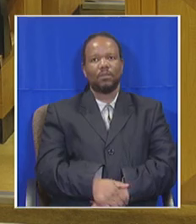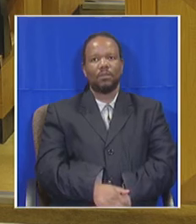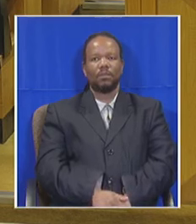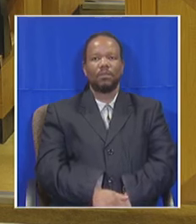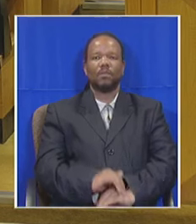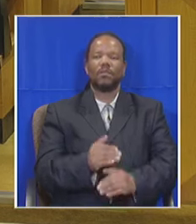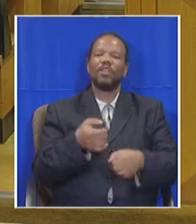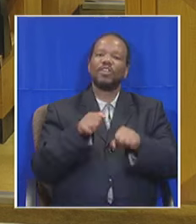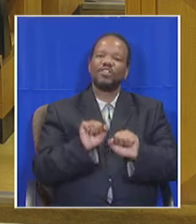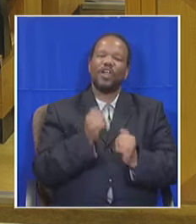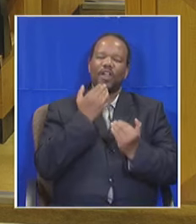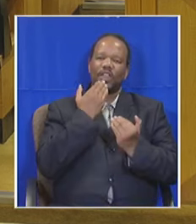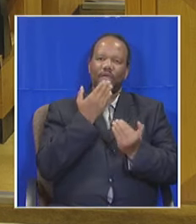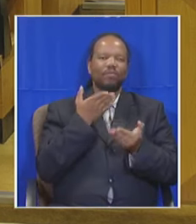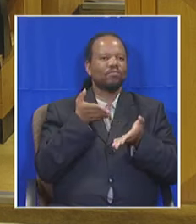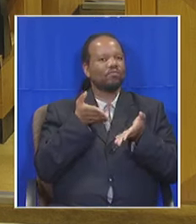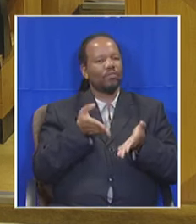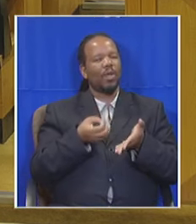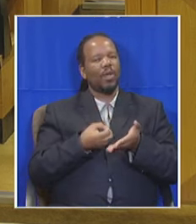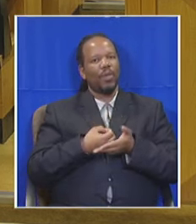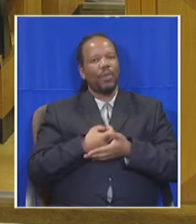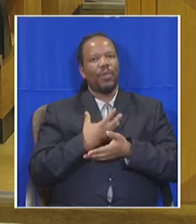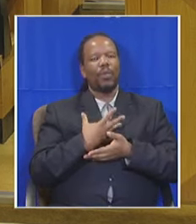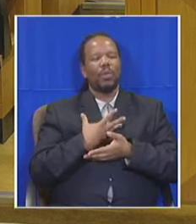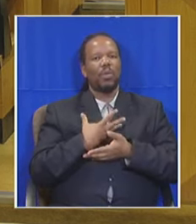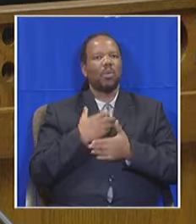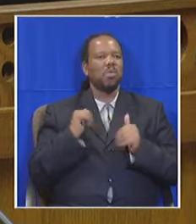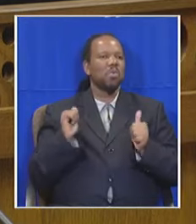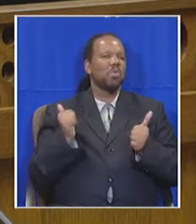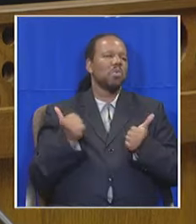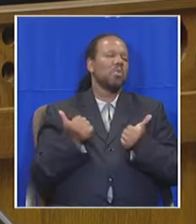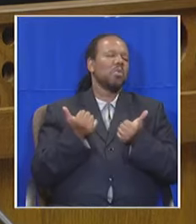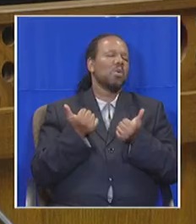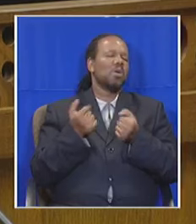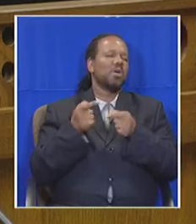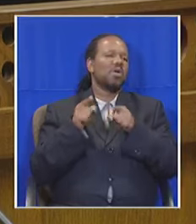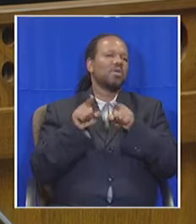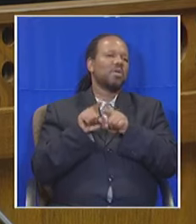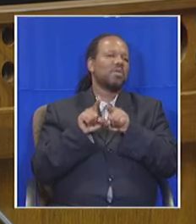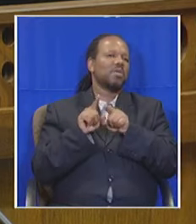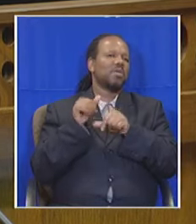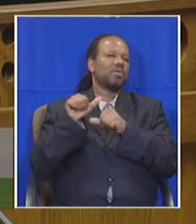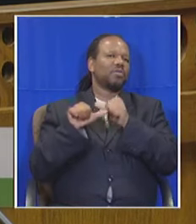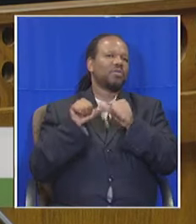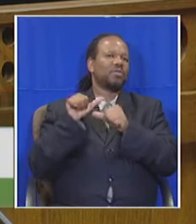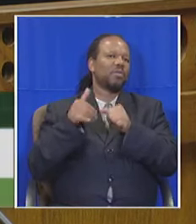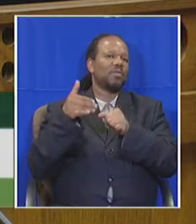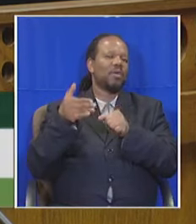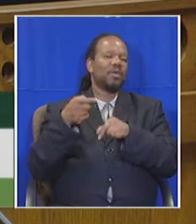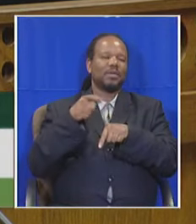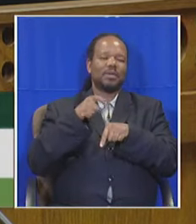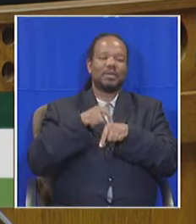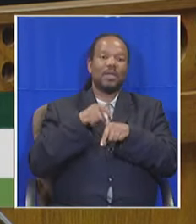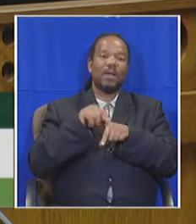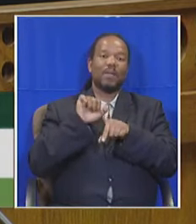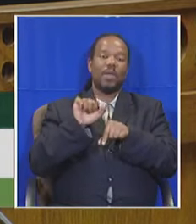Thank you, Chair. Today's youth are as awesome as any generation before, and it is their turn to create